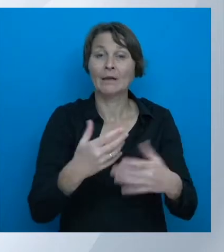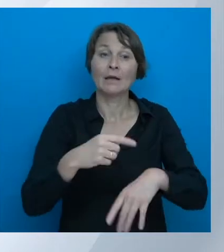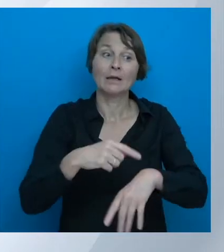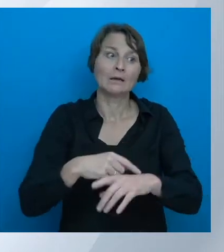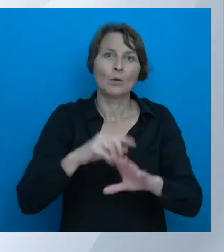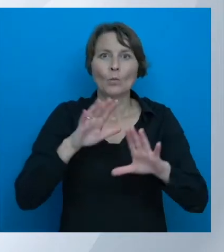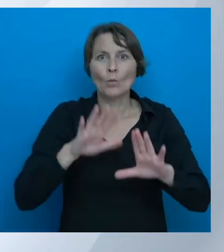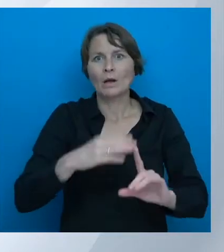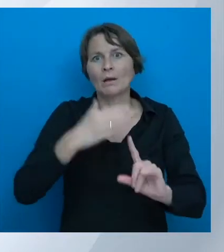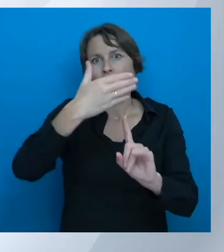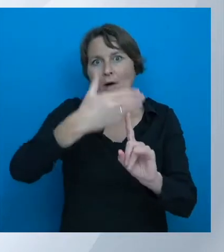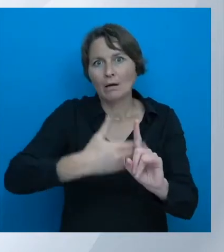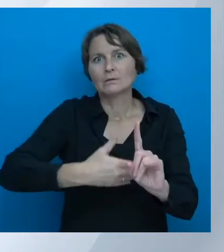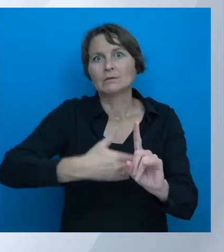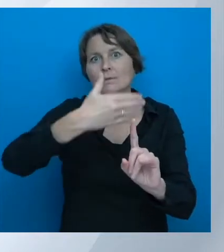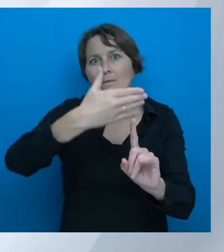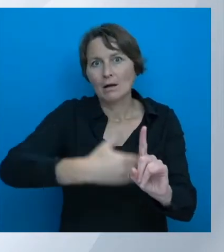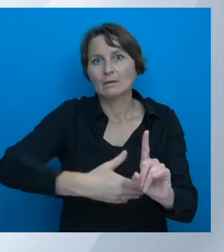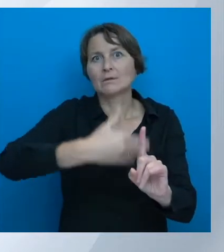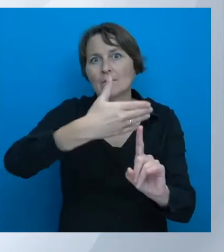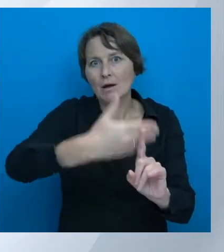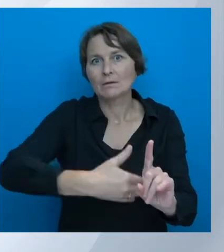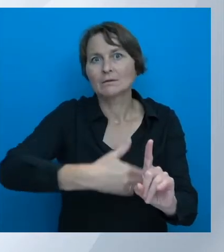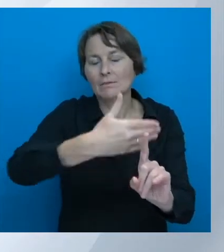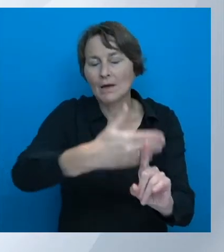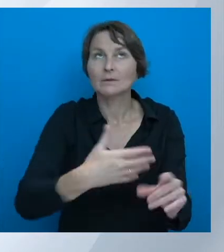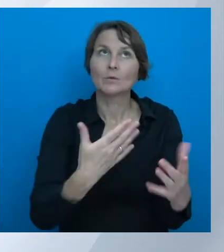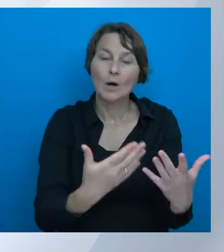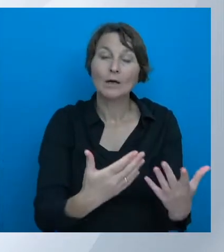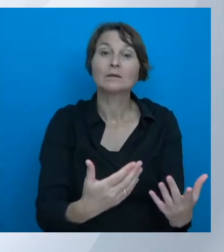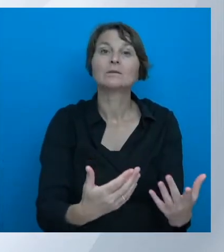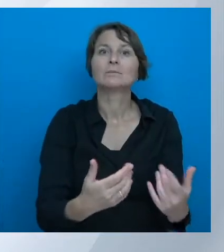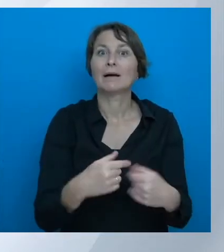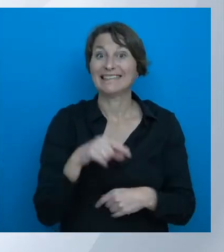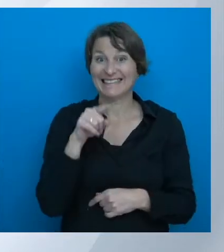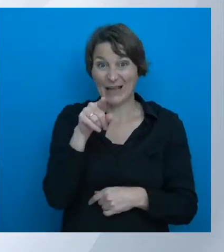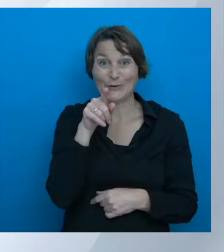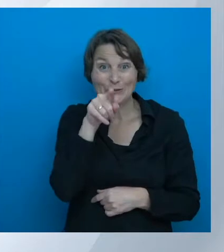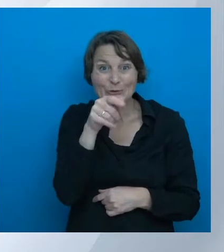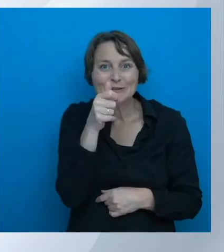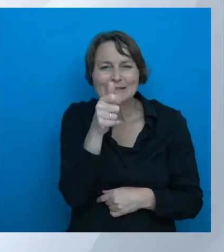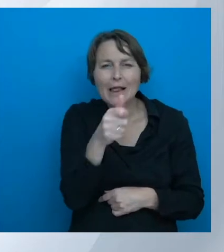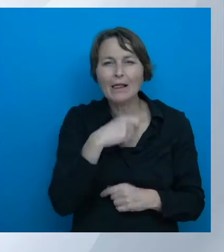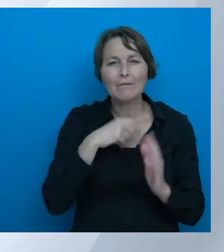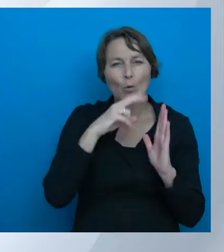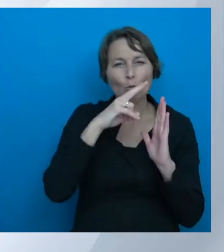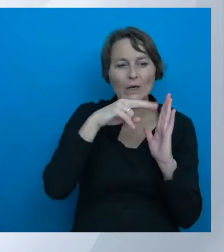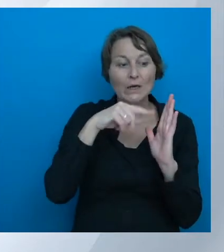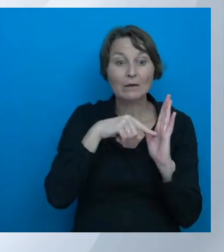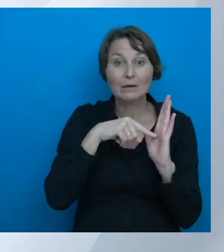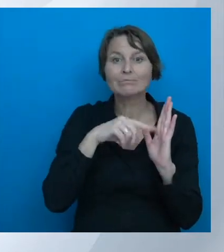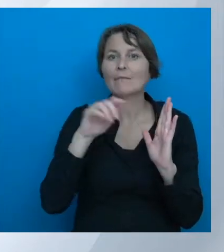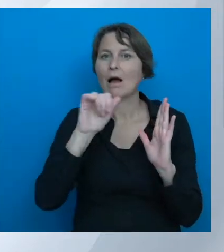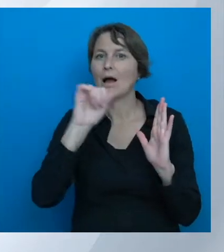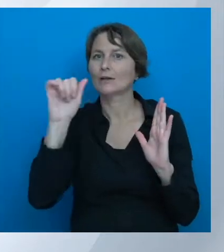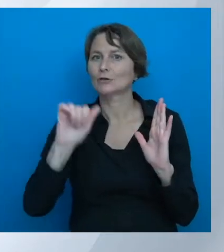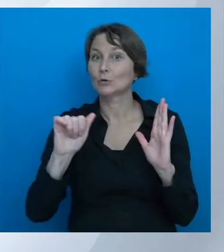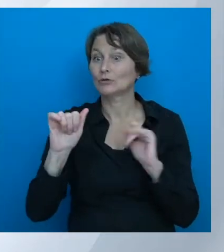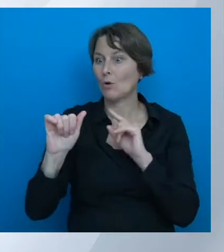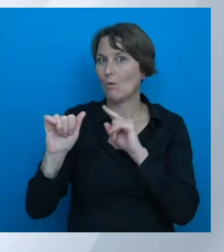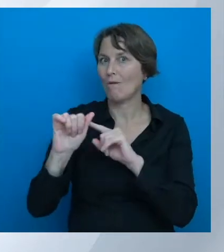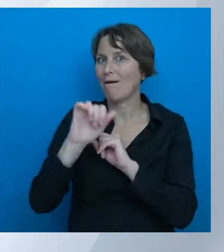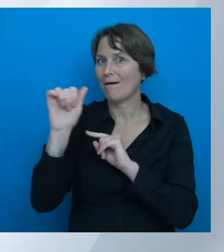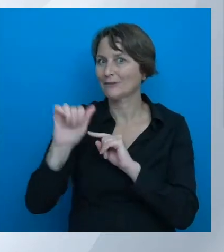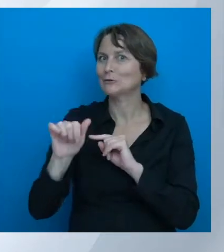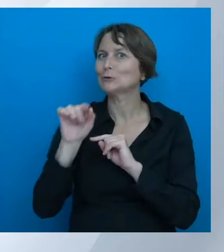you've been reading about Azure. You've been itching to give it a try. Maybe this is a thing that you can use to try and start working in